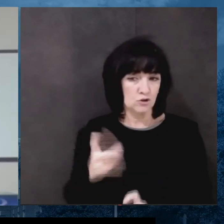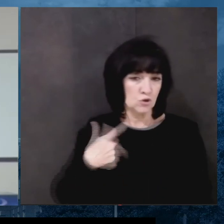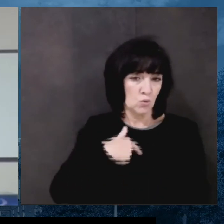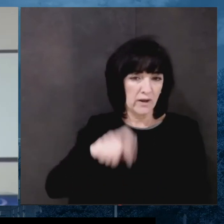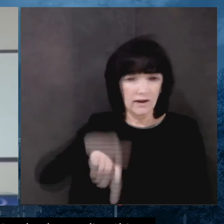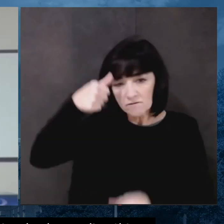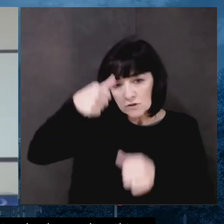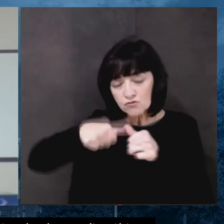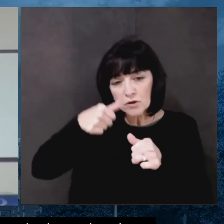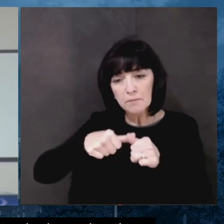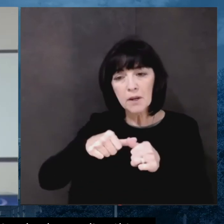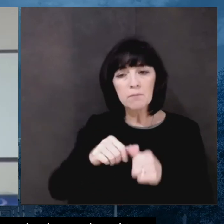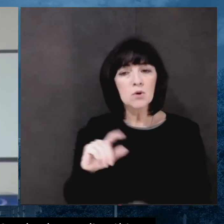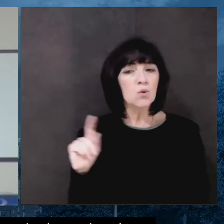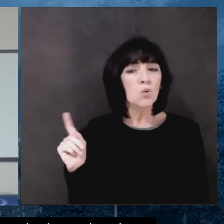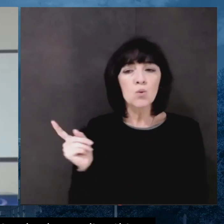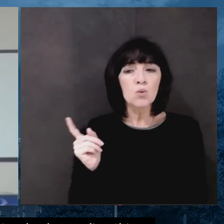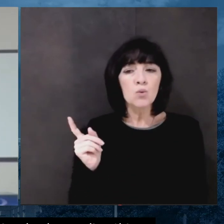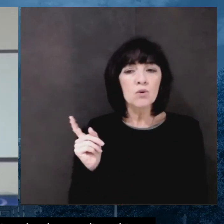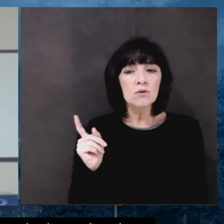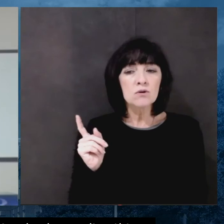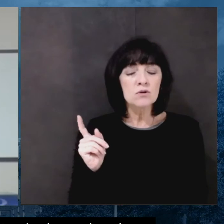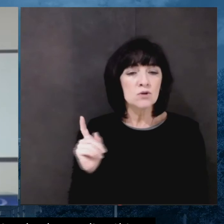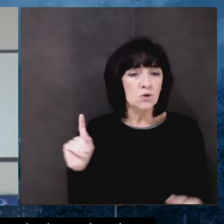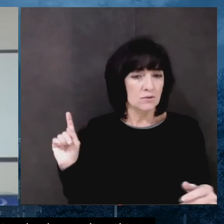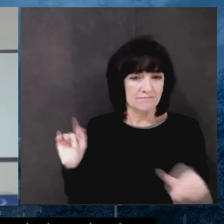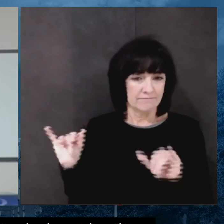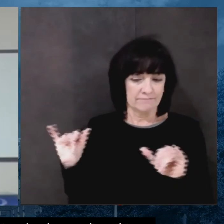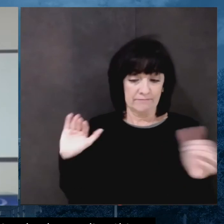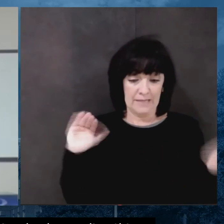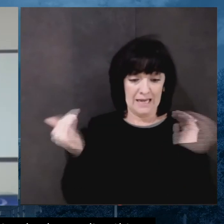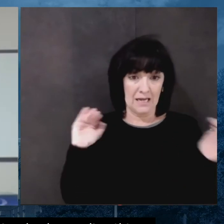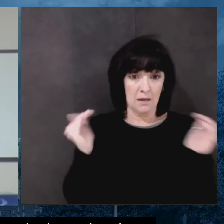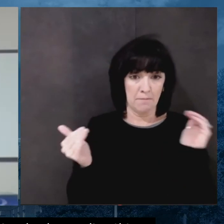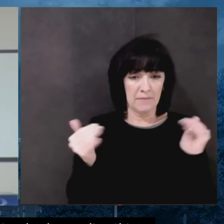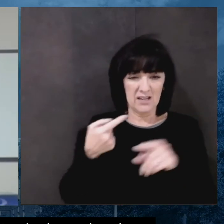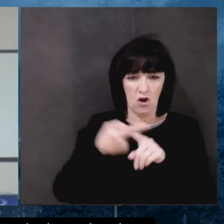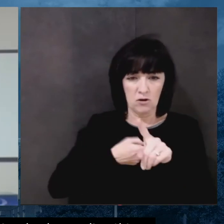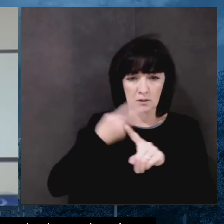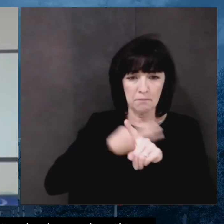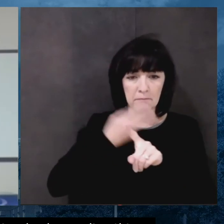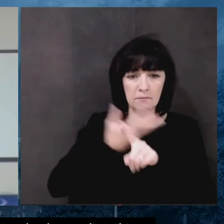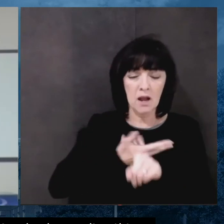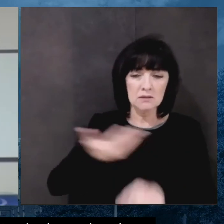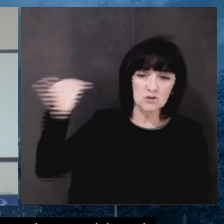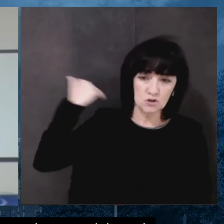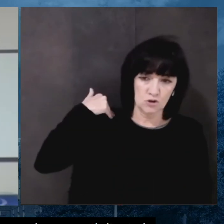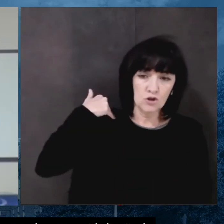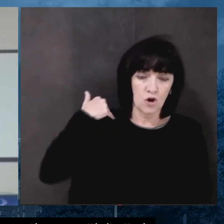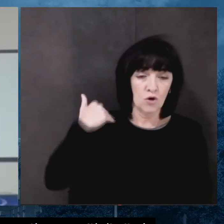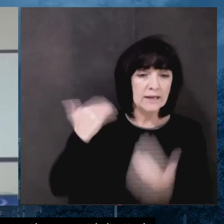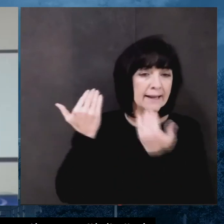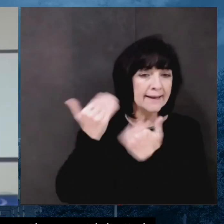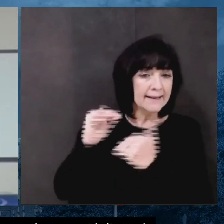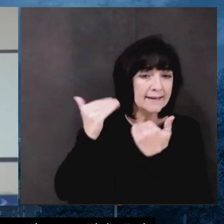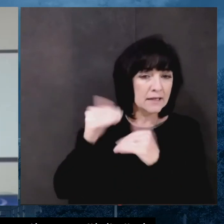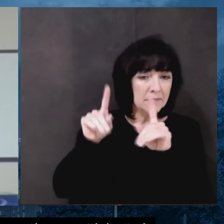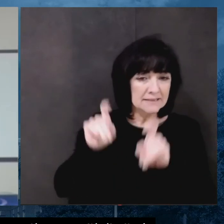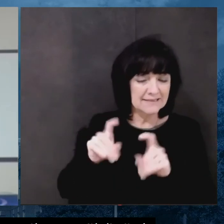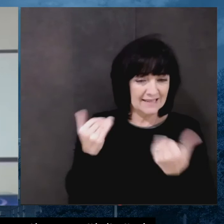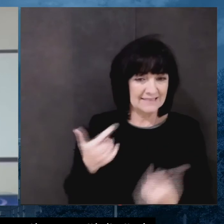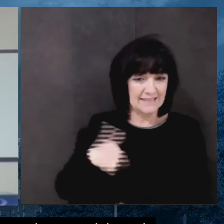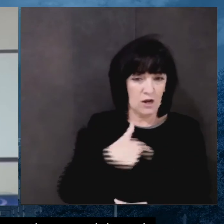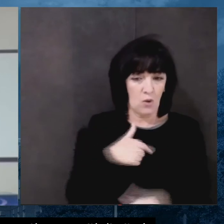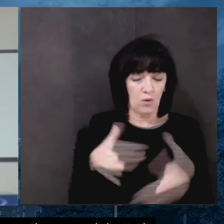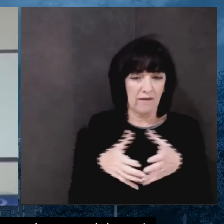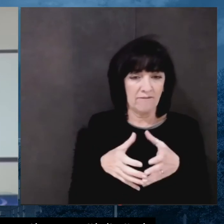remember on where it was months ago with limited testing capability. And now, we may have expanded testing capability